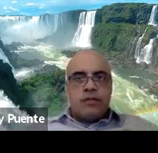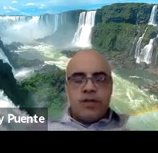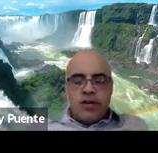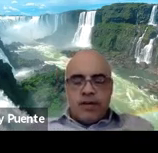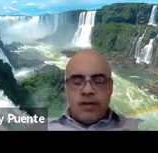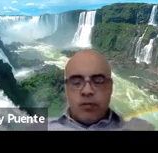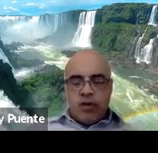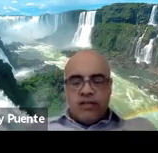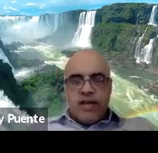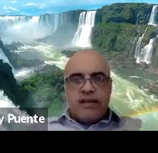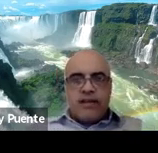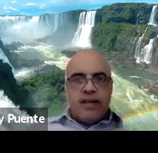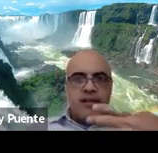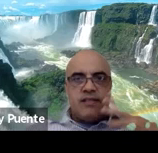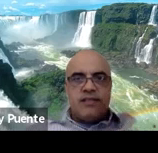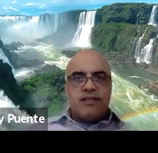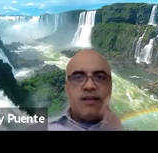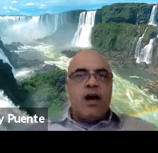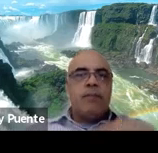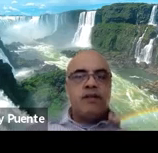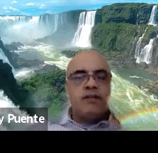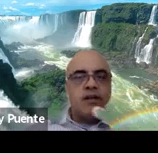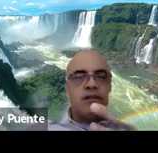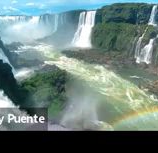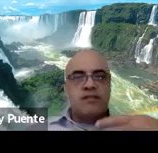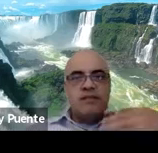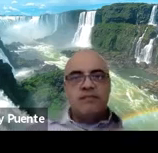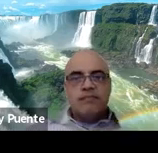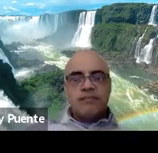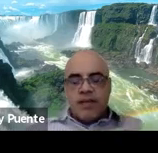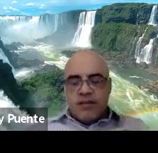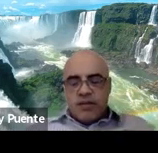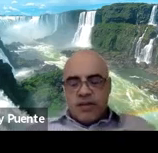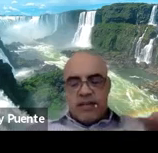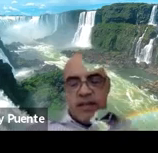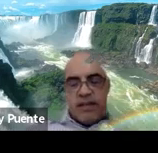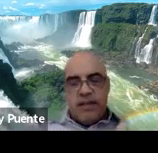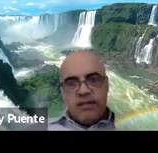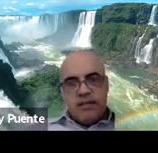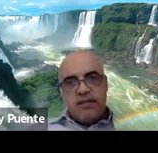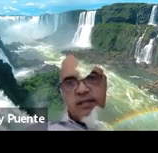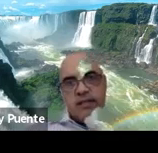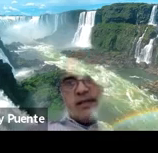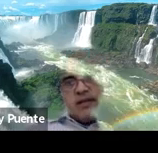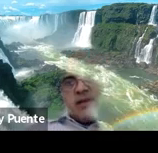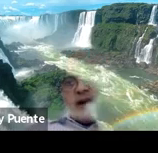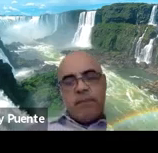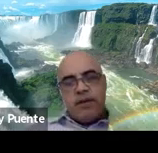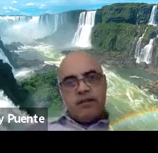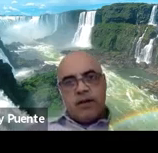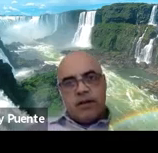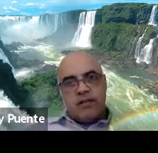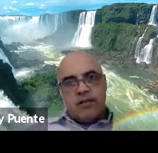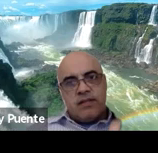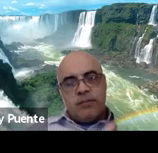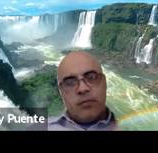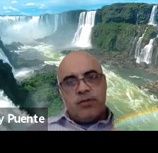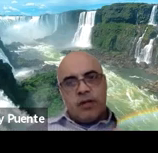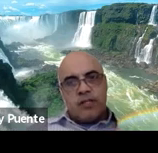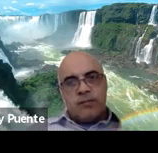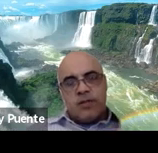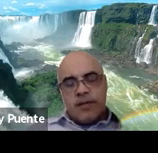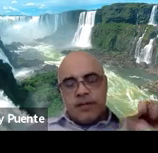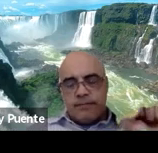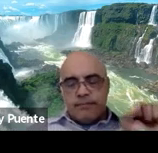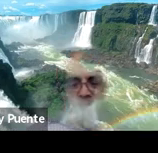through this experiment was that kids copy adults. So again, kids copy adults in the Bobo